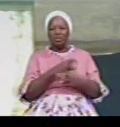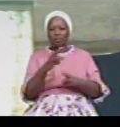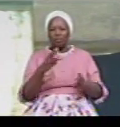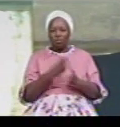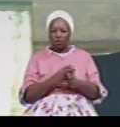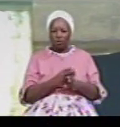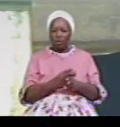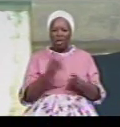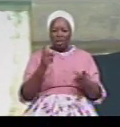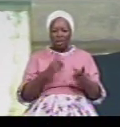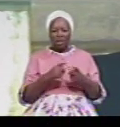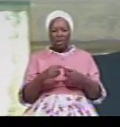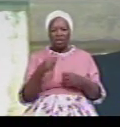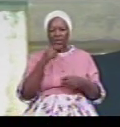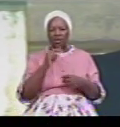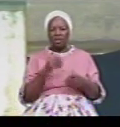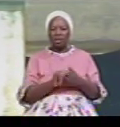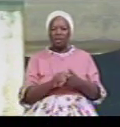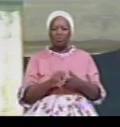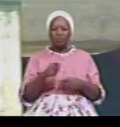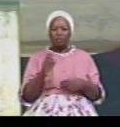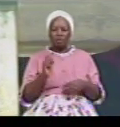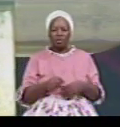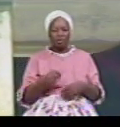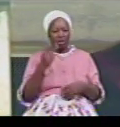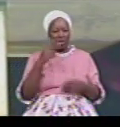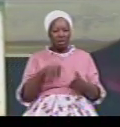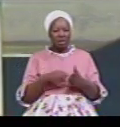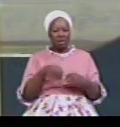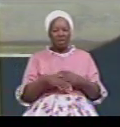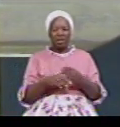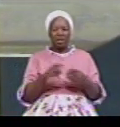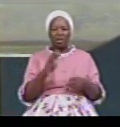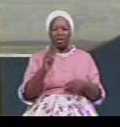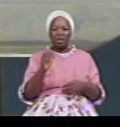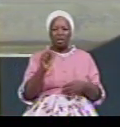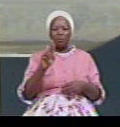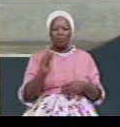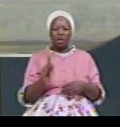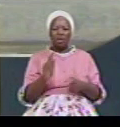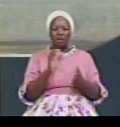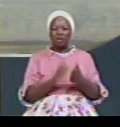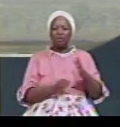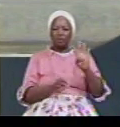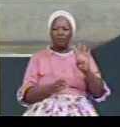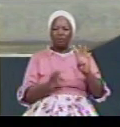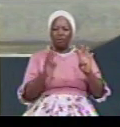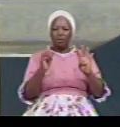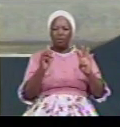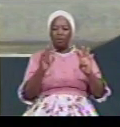about desires in Mark chapter 4. From verse